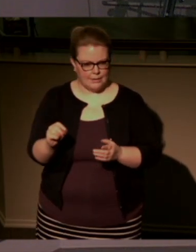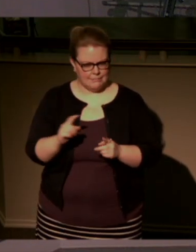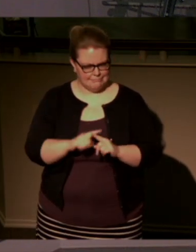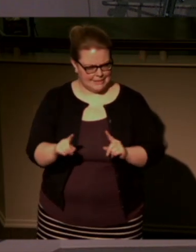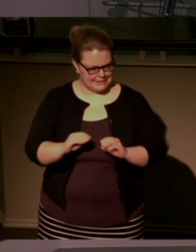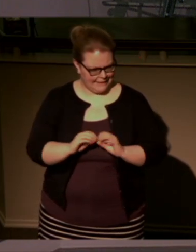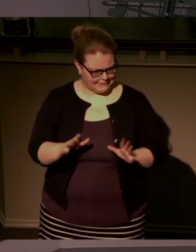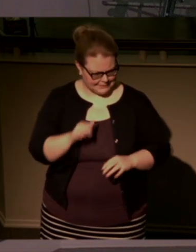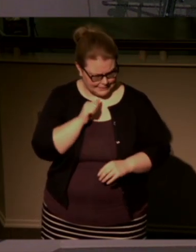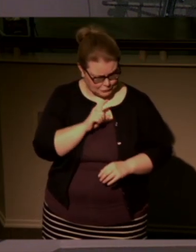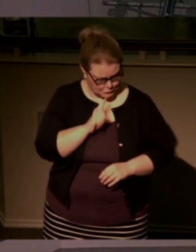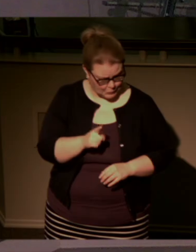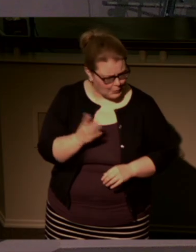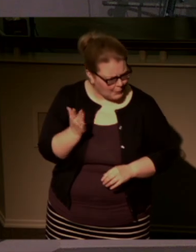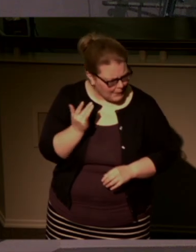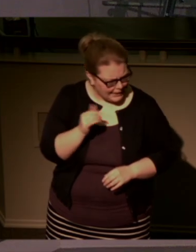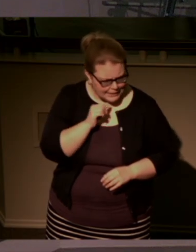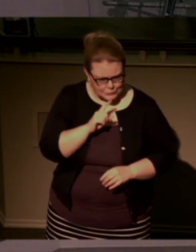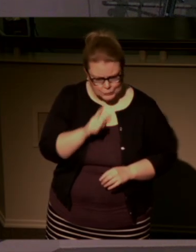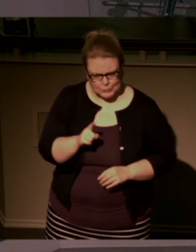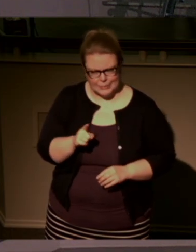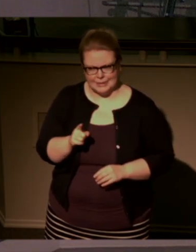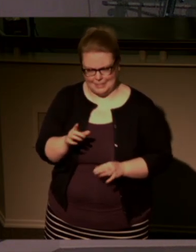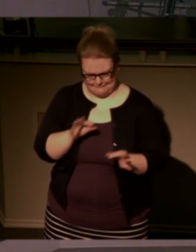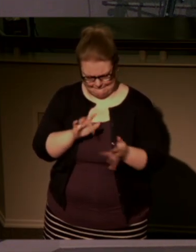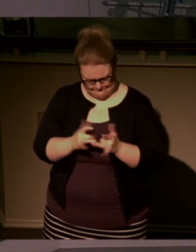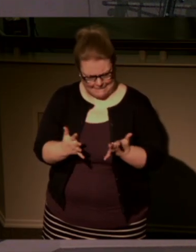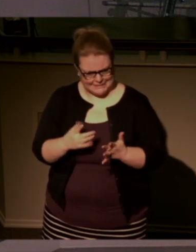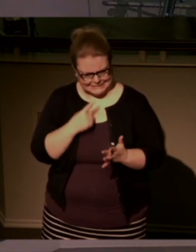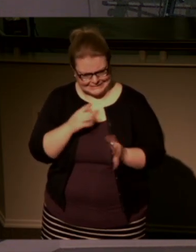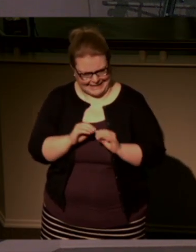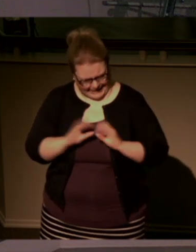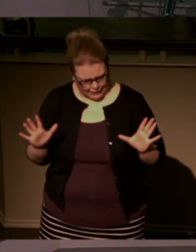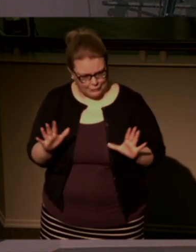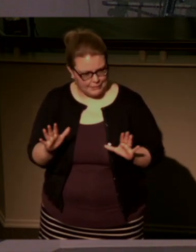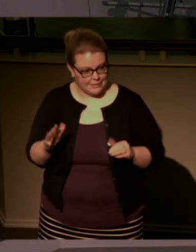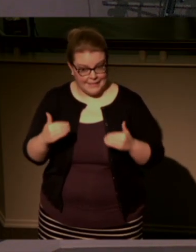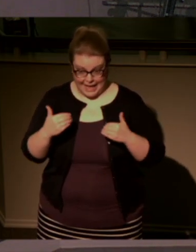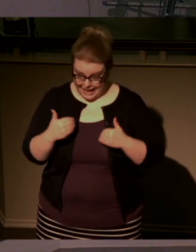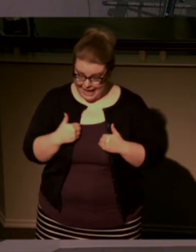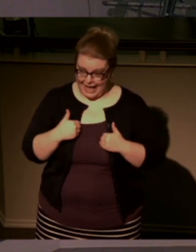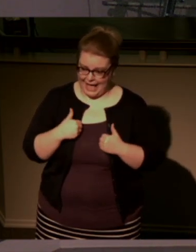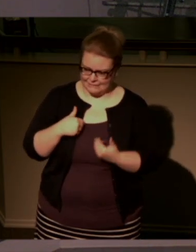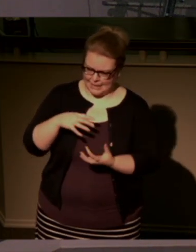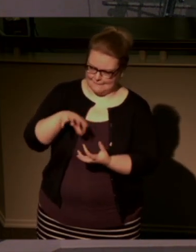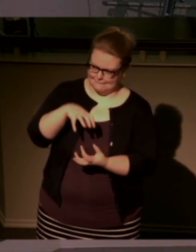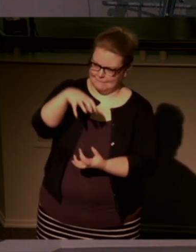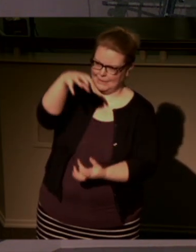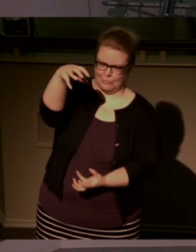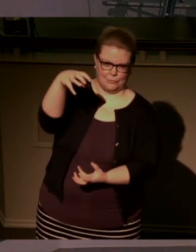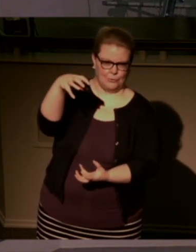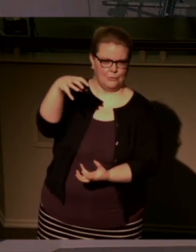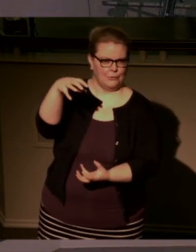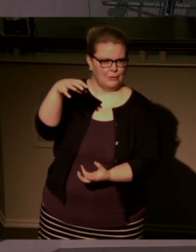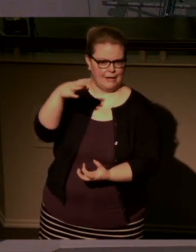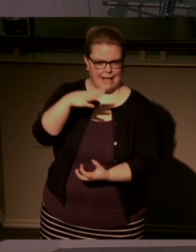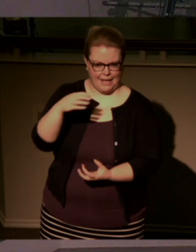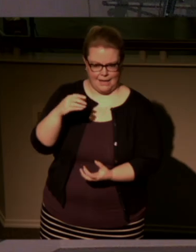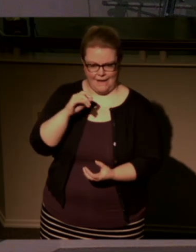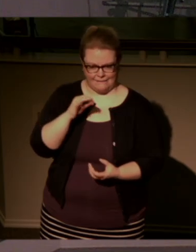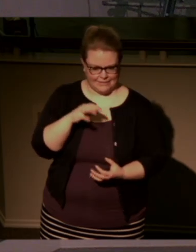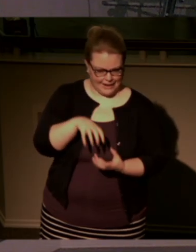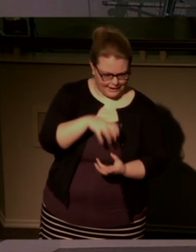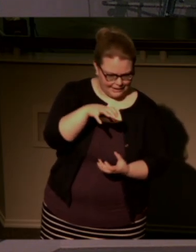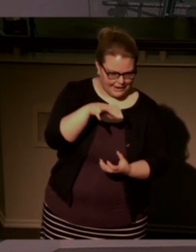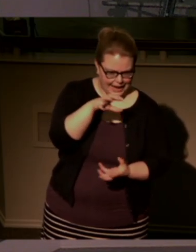obviously untrue. And why is it untrue? You see in the text? Because they have a literal pillar of cloud and pillar of